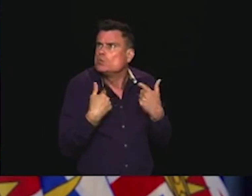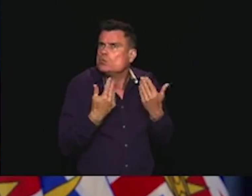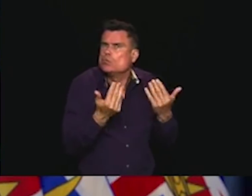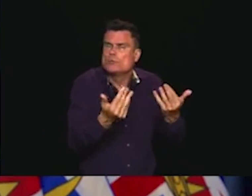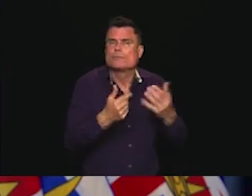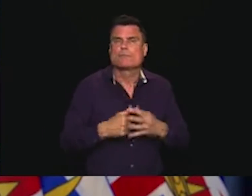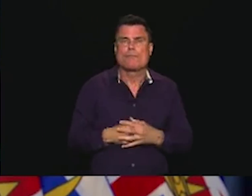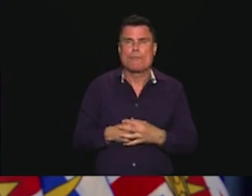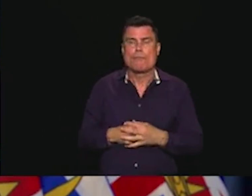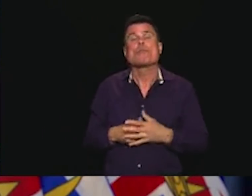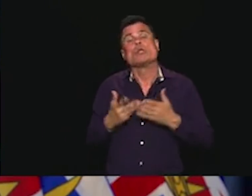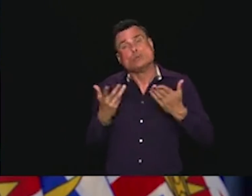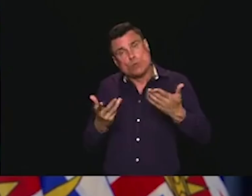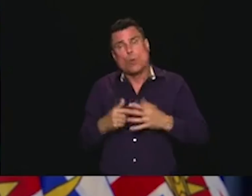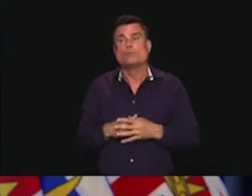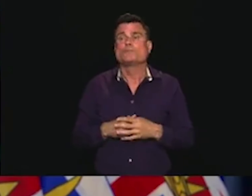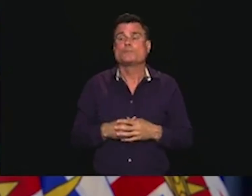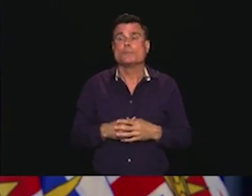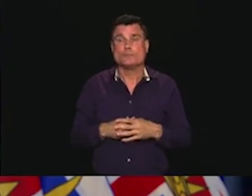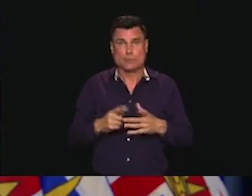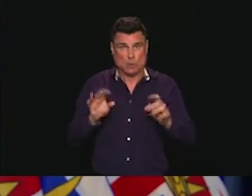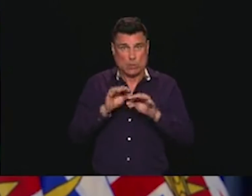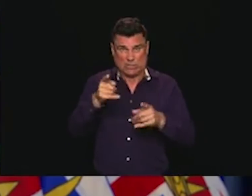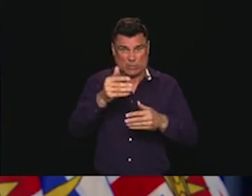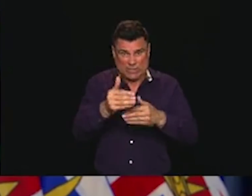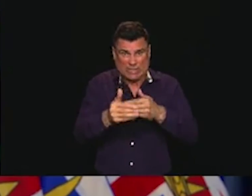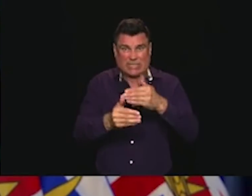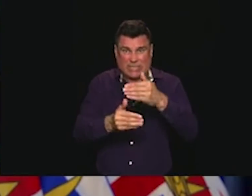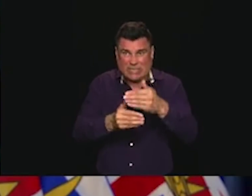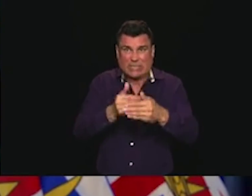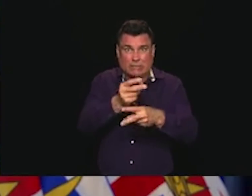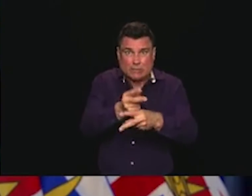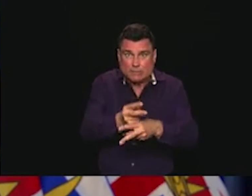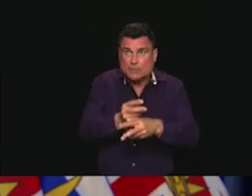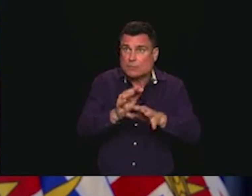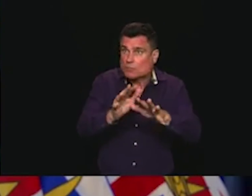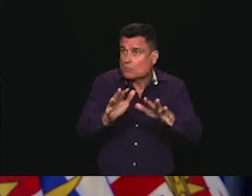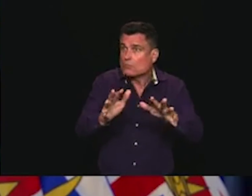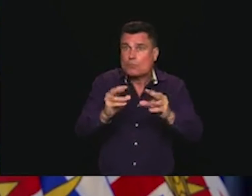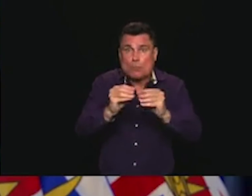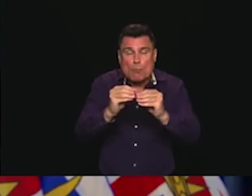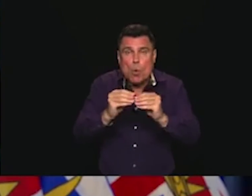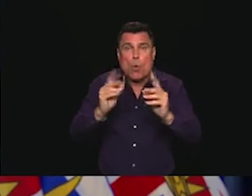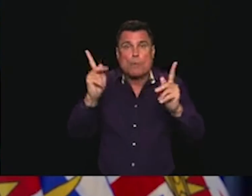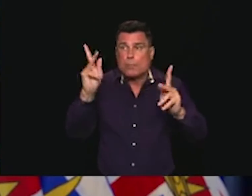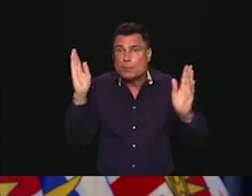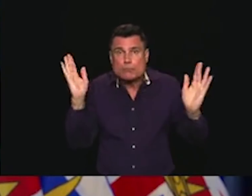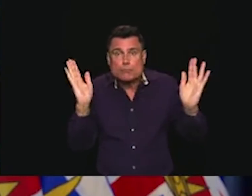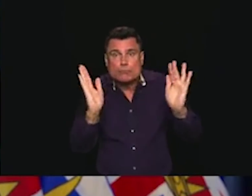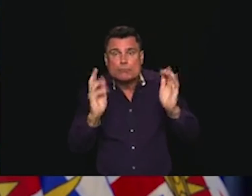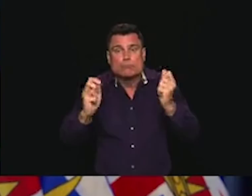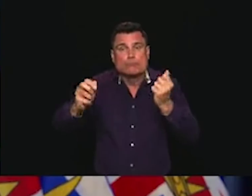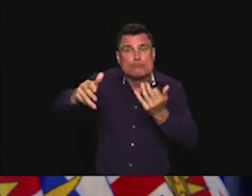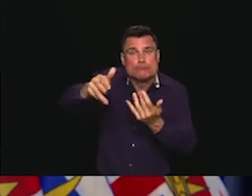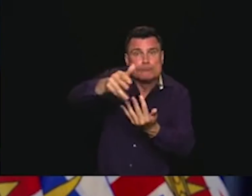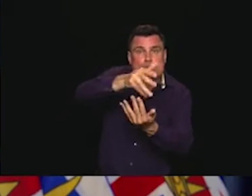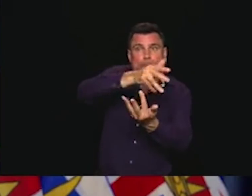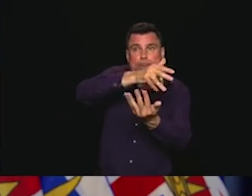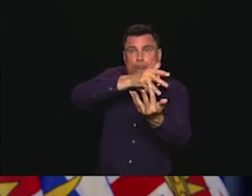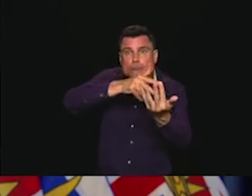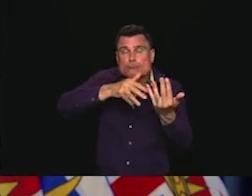information to help you interpret your specific needs for your business. As well, if you are a regulated health